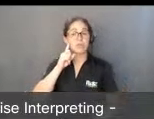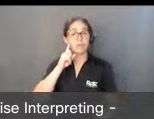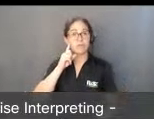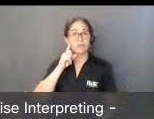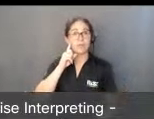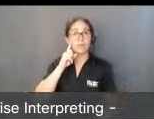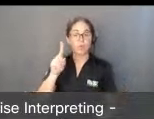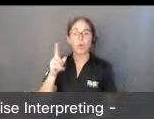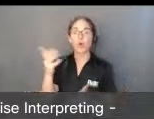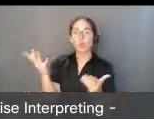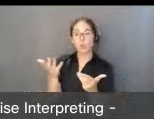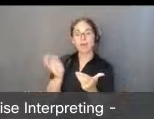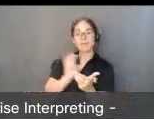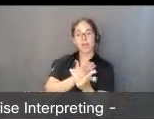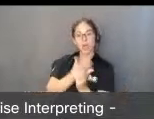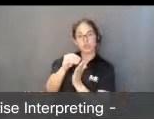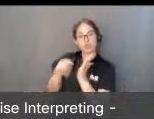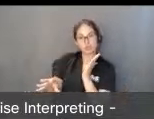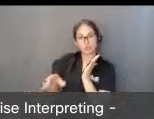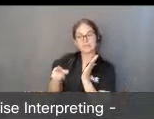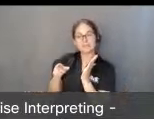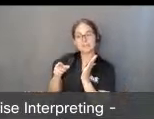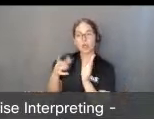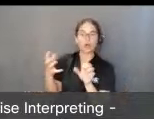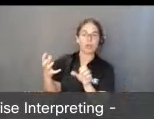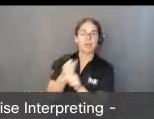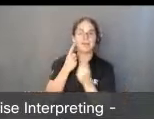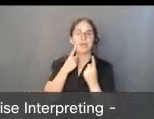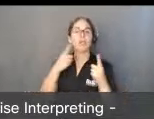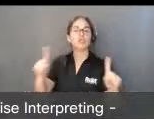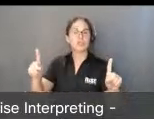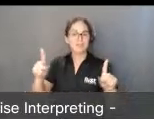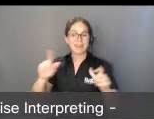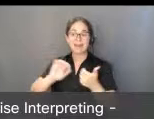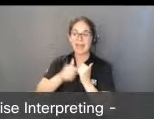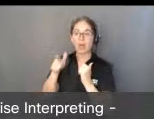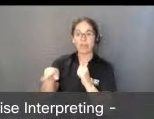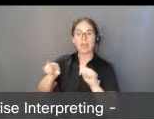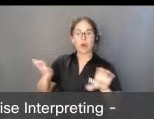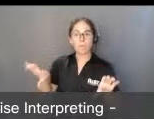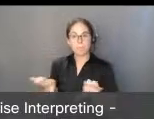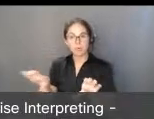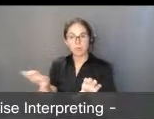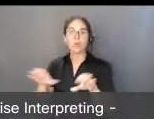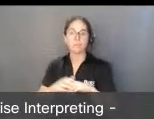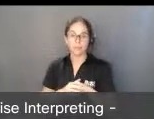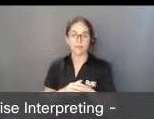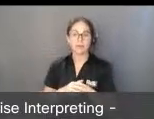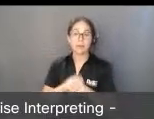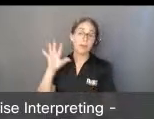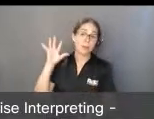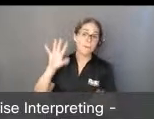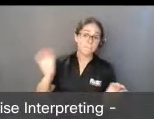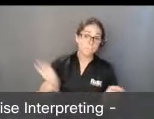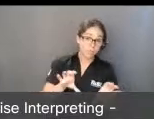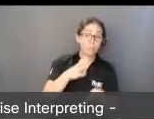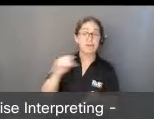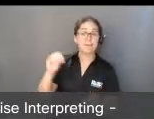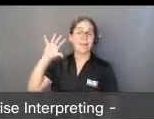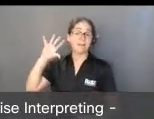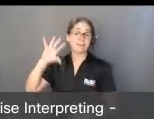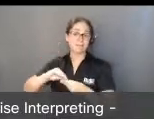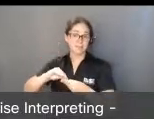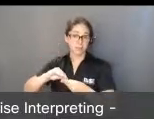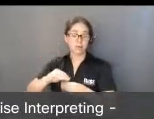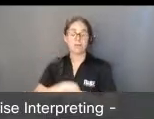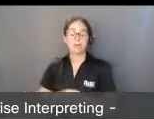of what our students are achieving and how they're performing, formative and summative, as well as